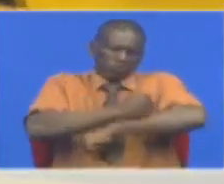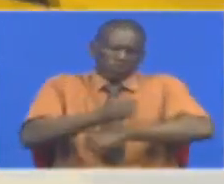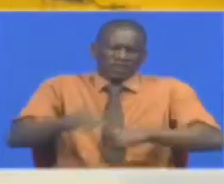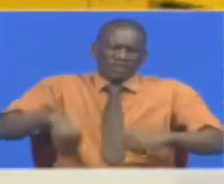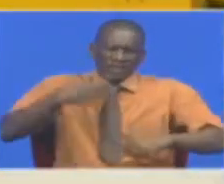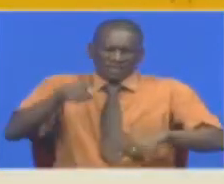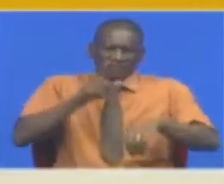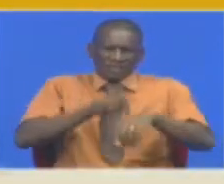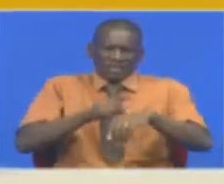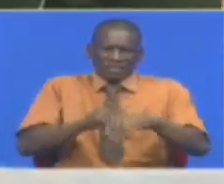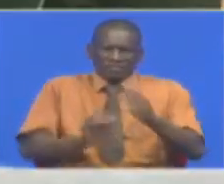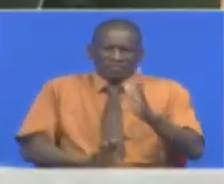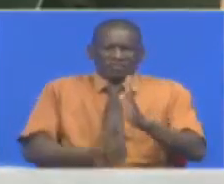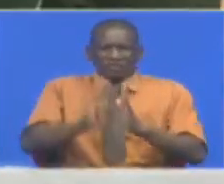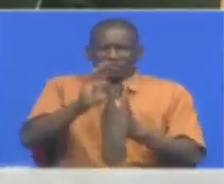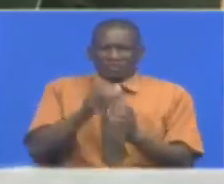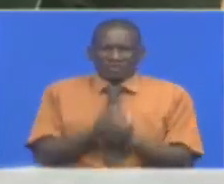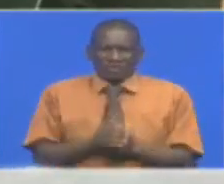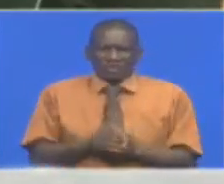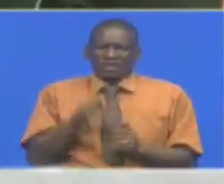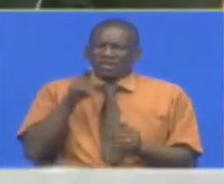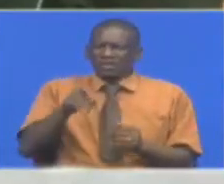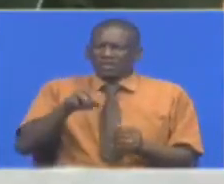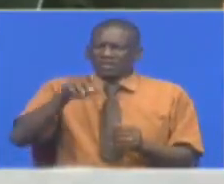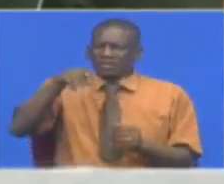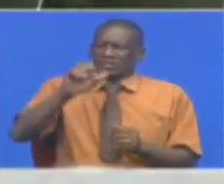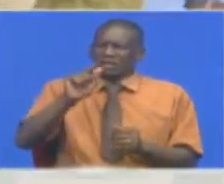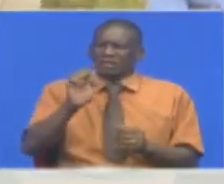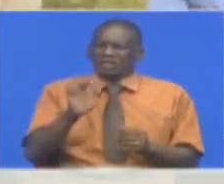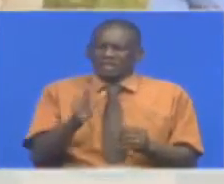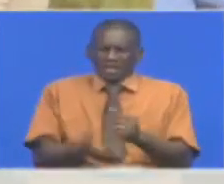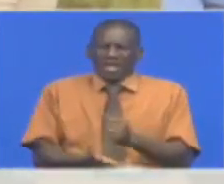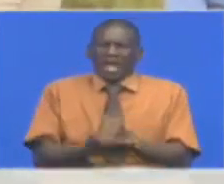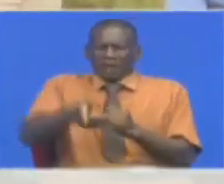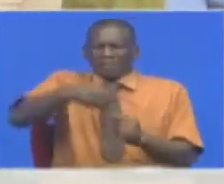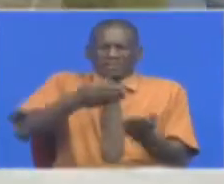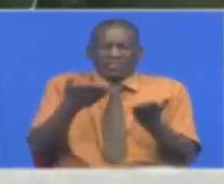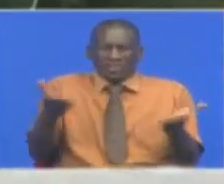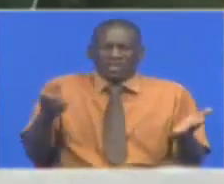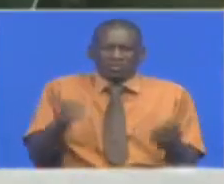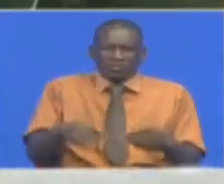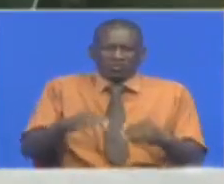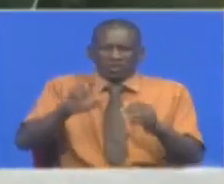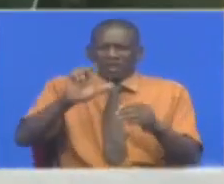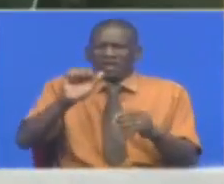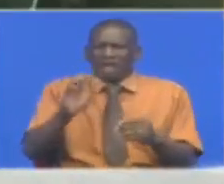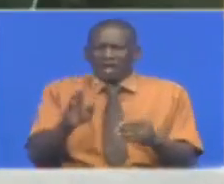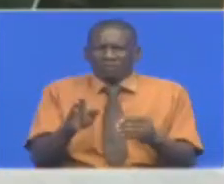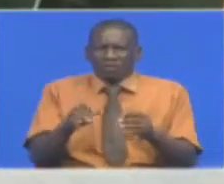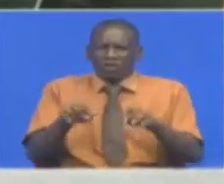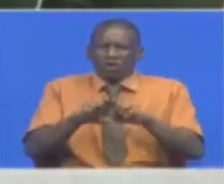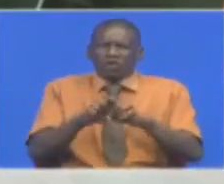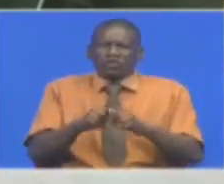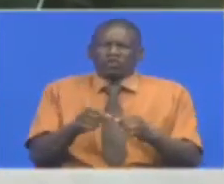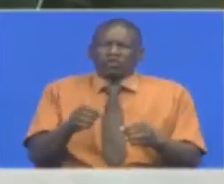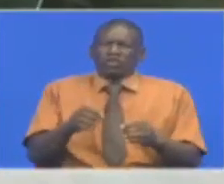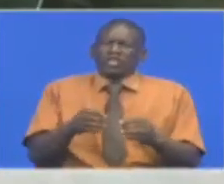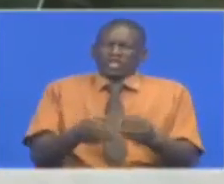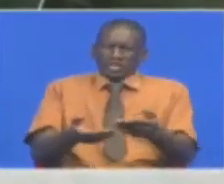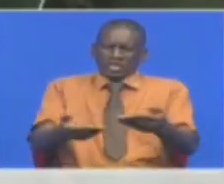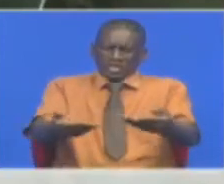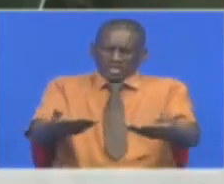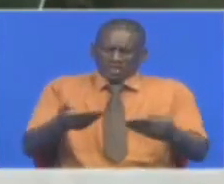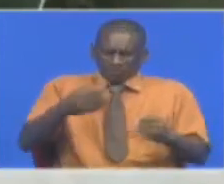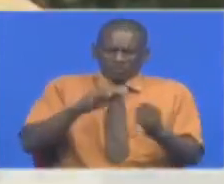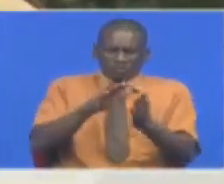stage of development. He helped us with tools for the laboratory. He saw that we need also library. He brought books